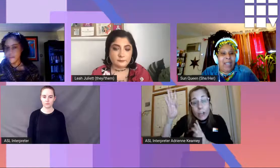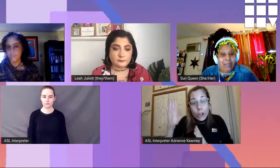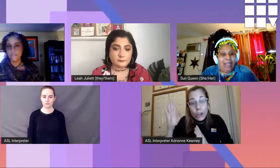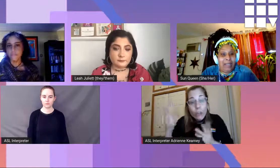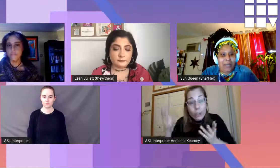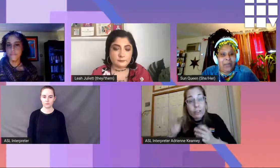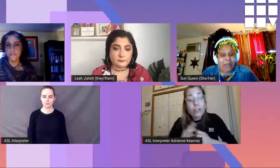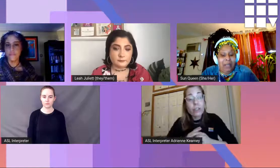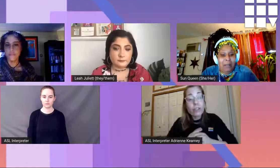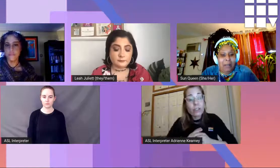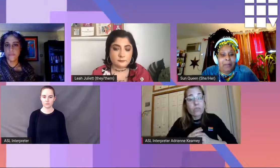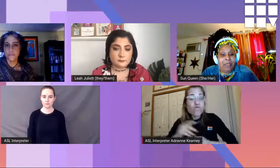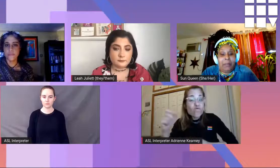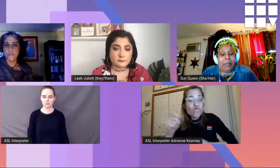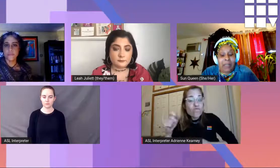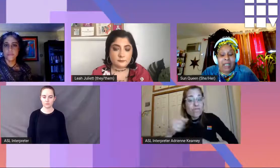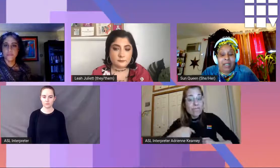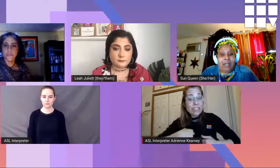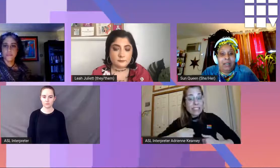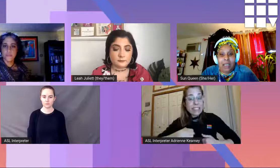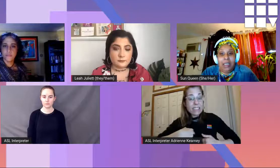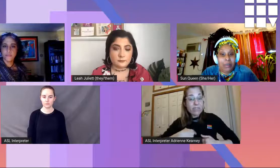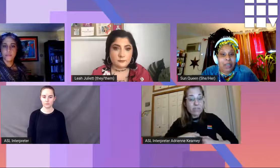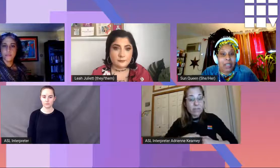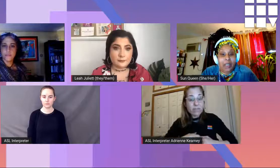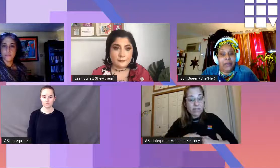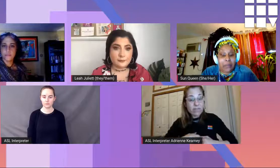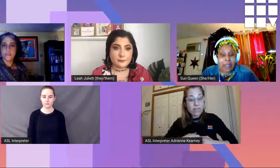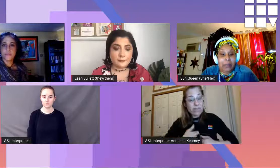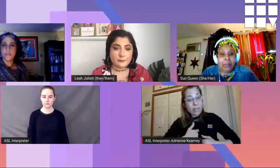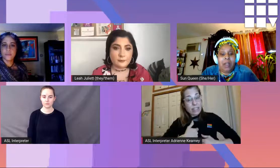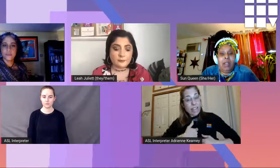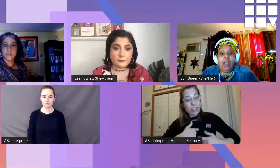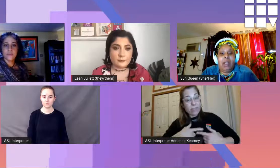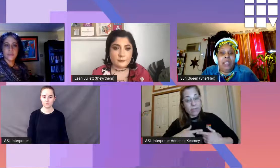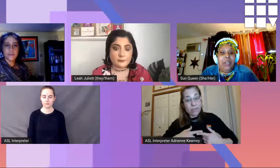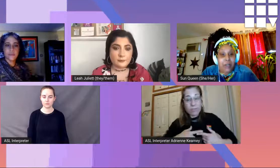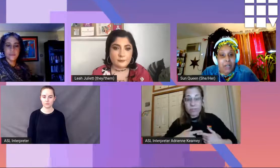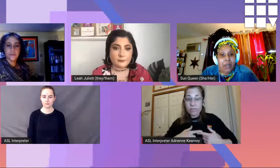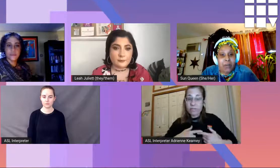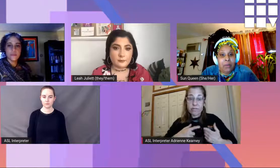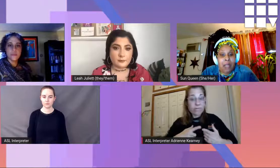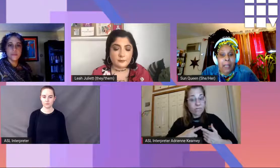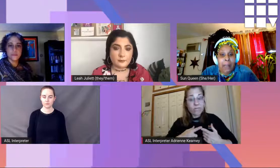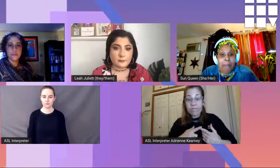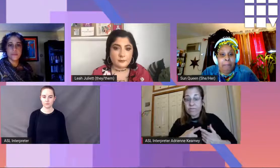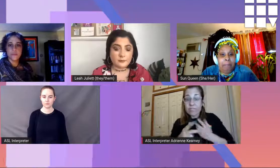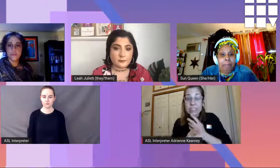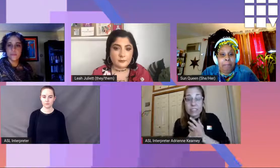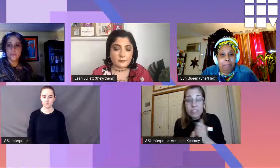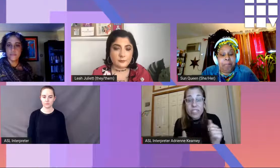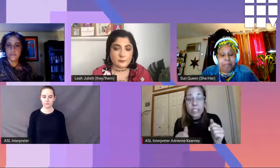I gave myself the permission, the liberty, the freedom to do so.